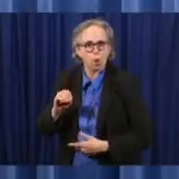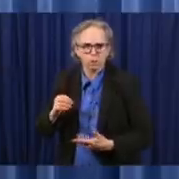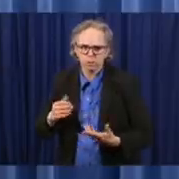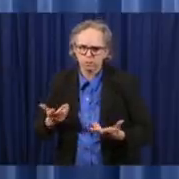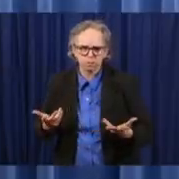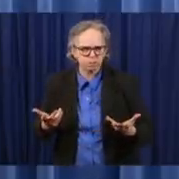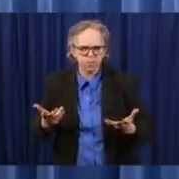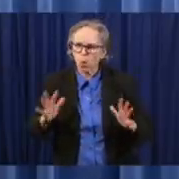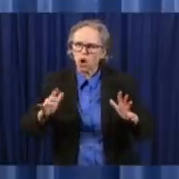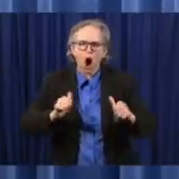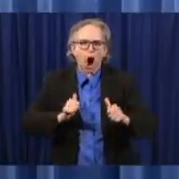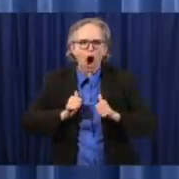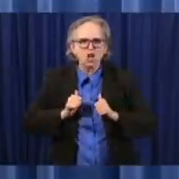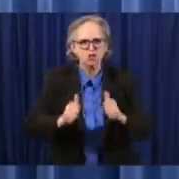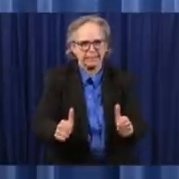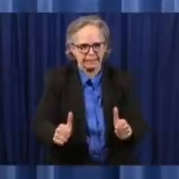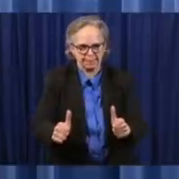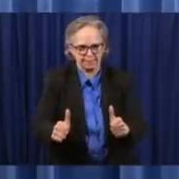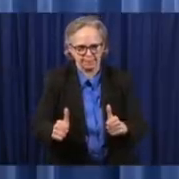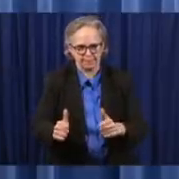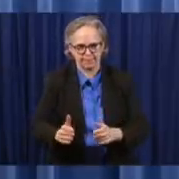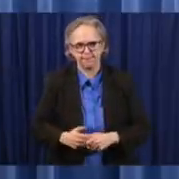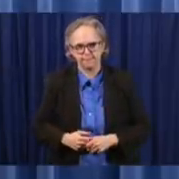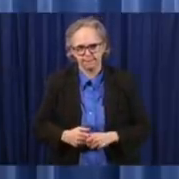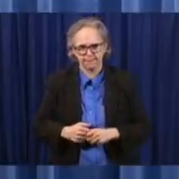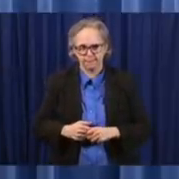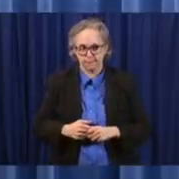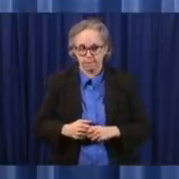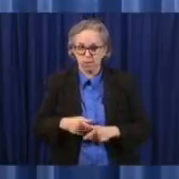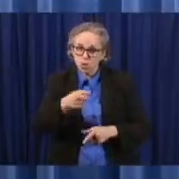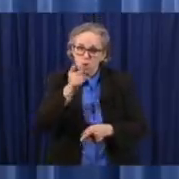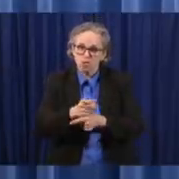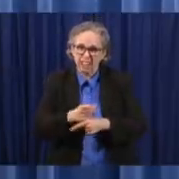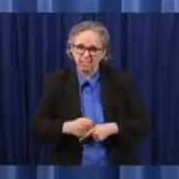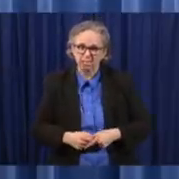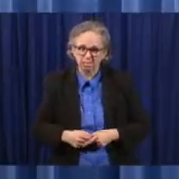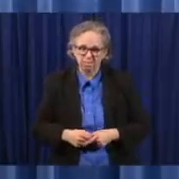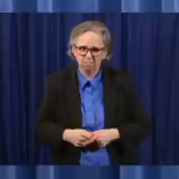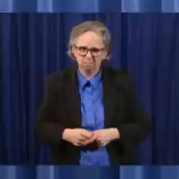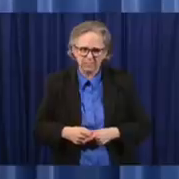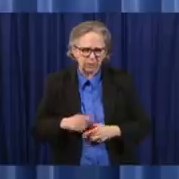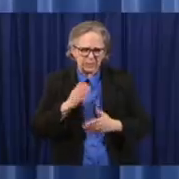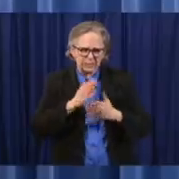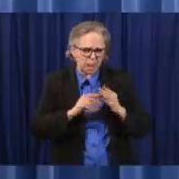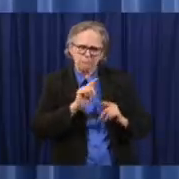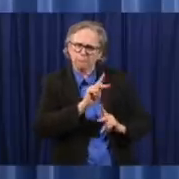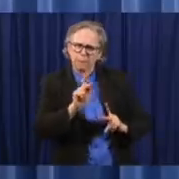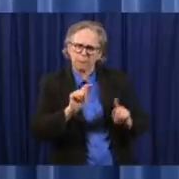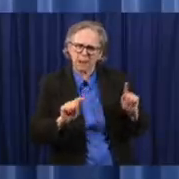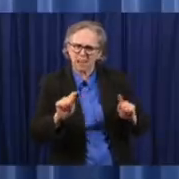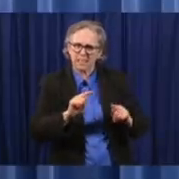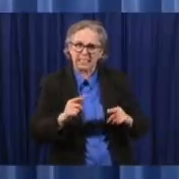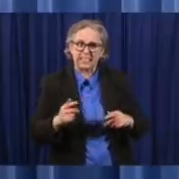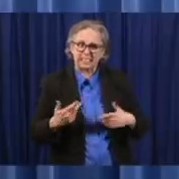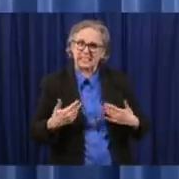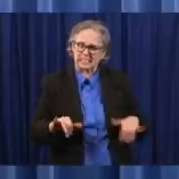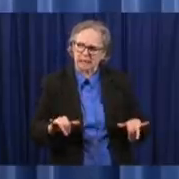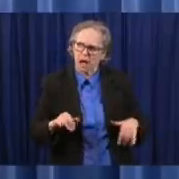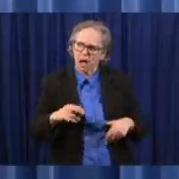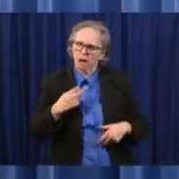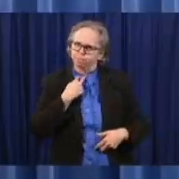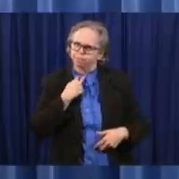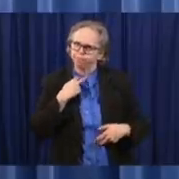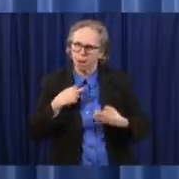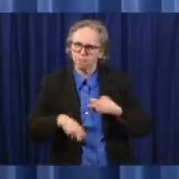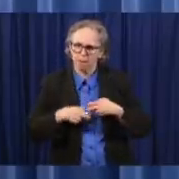about it, but you're right. It does, for some people, remain a problem. And it